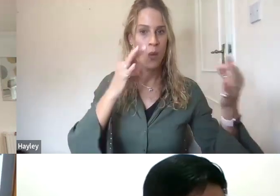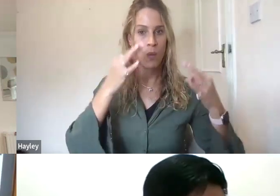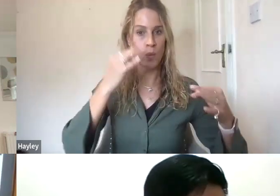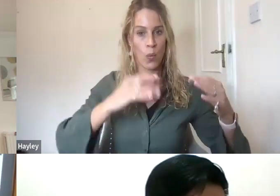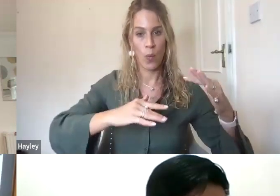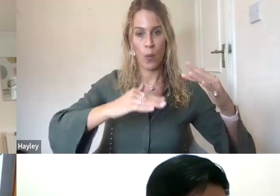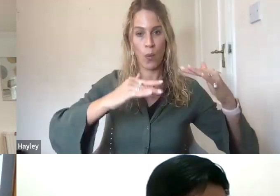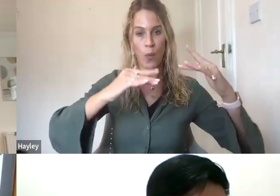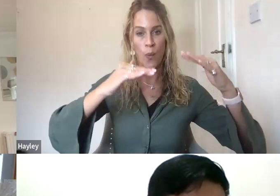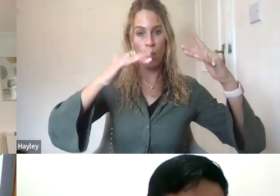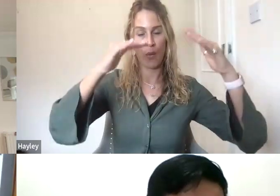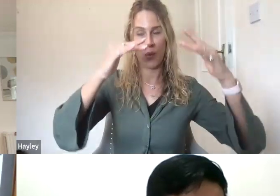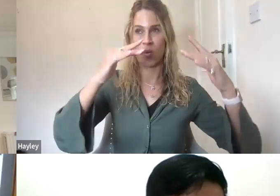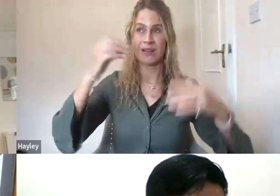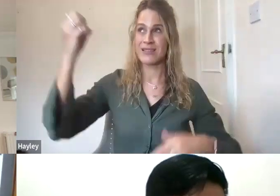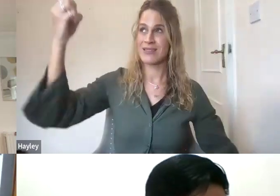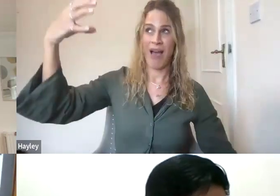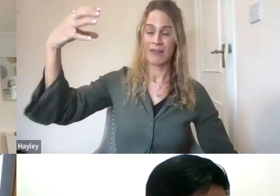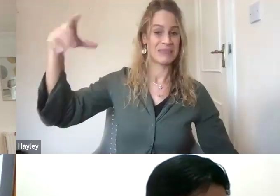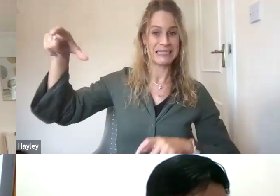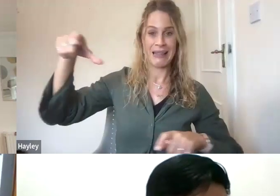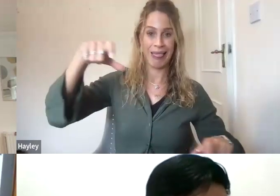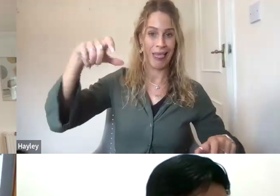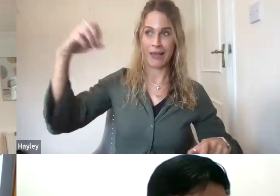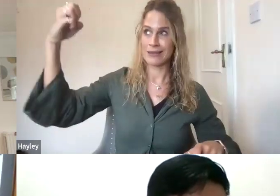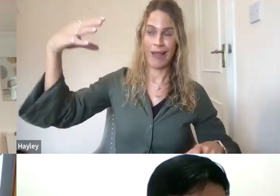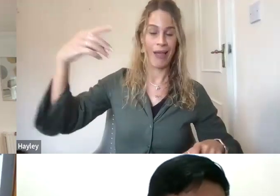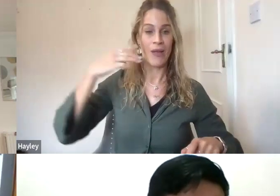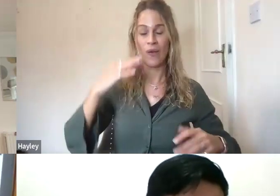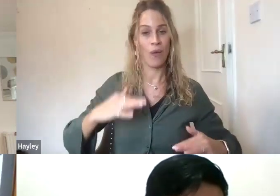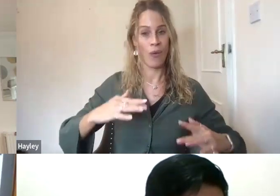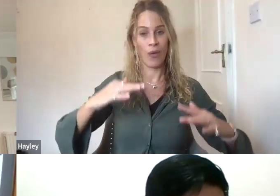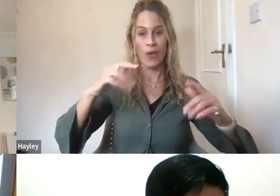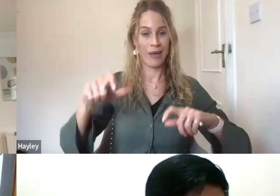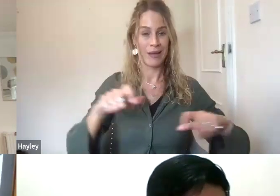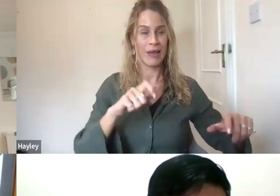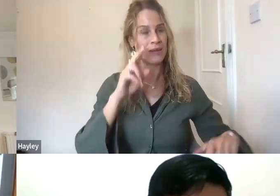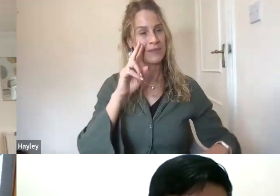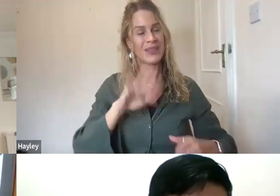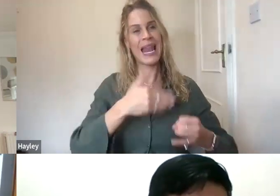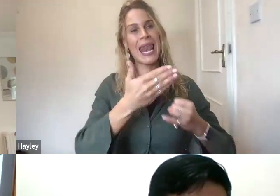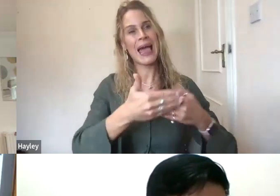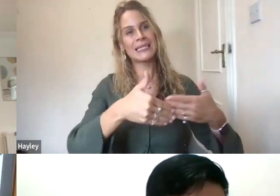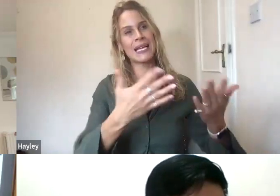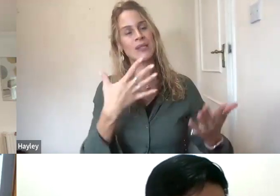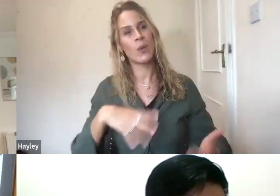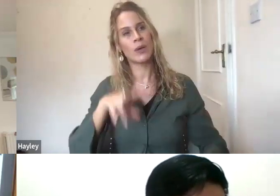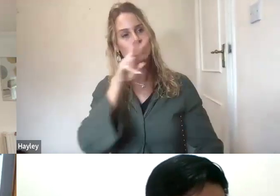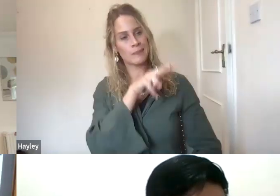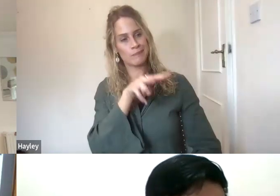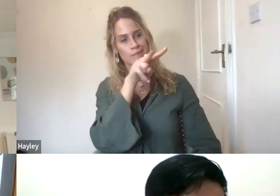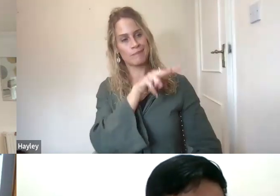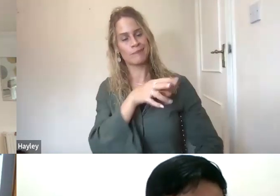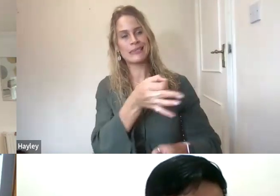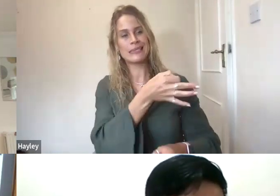since yesterday. On its last days, I would like to gaze at my city with you beside me,